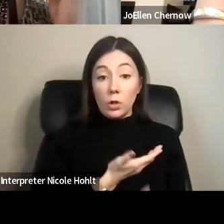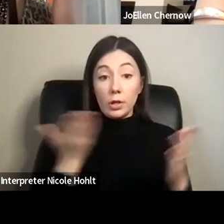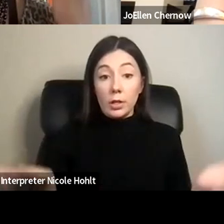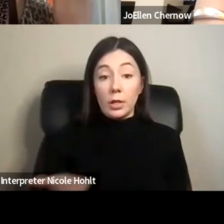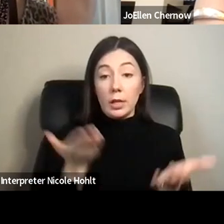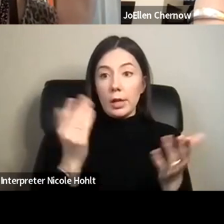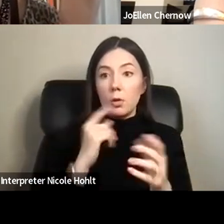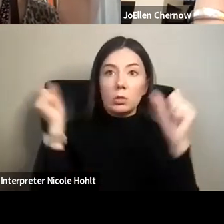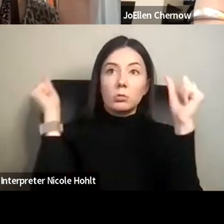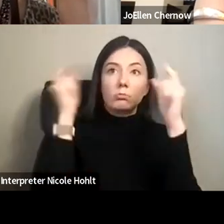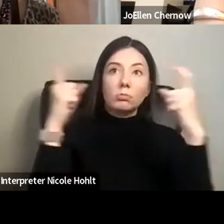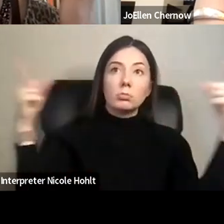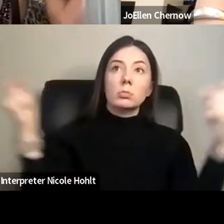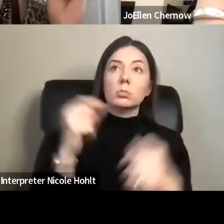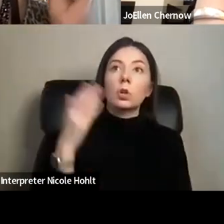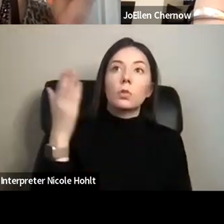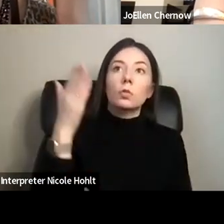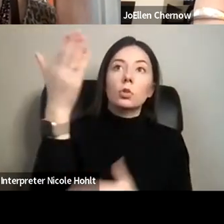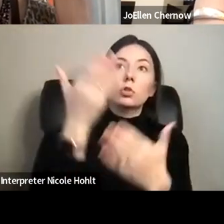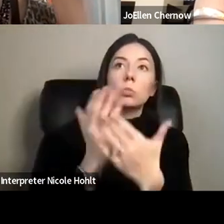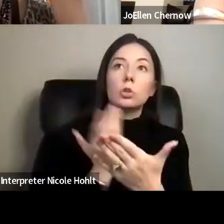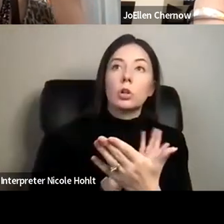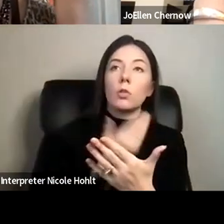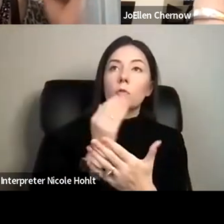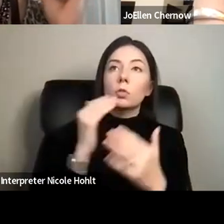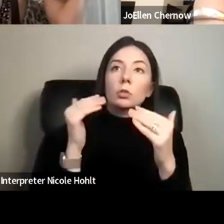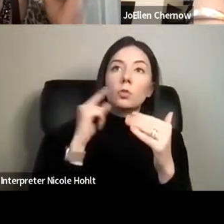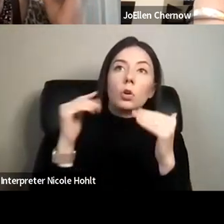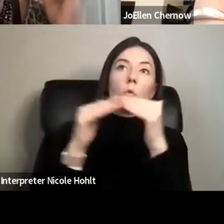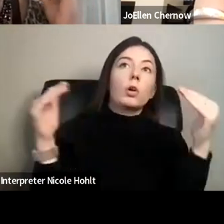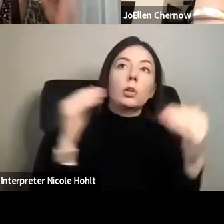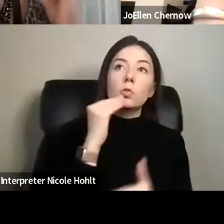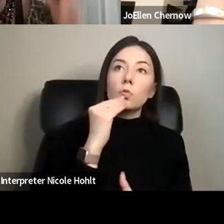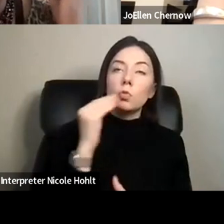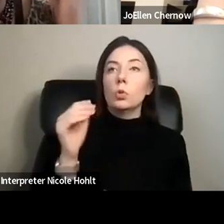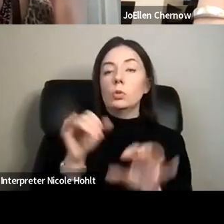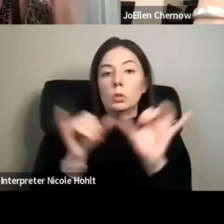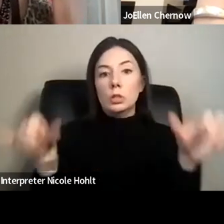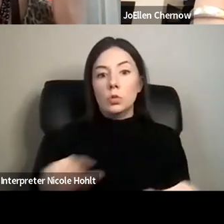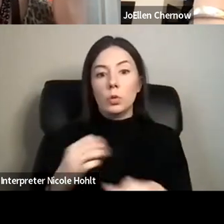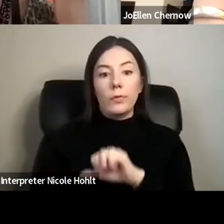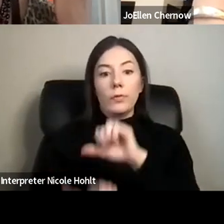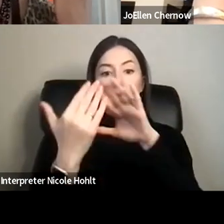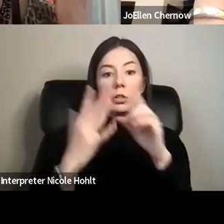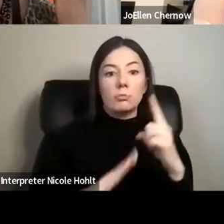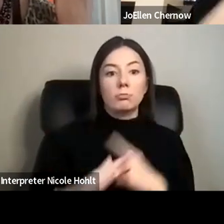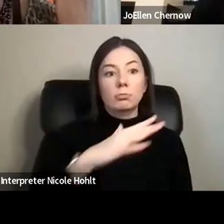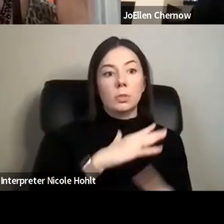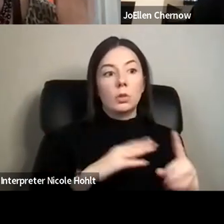future proofing a food system is because, you know, all of our systems are at risk. We're facing climate change, we're facing a widening